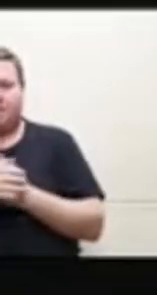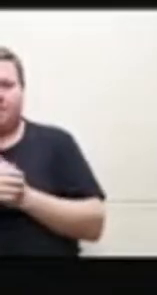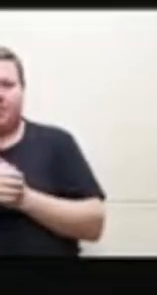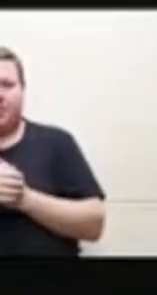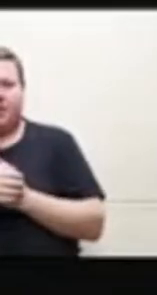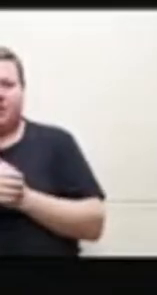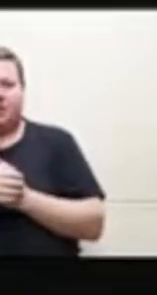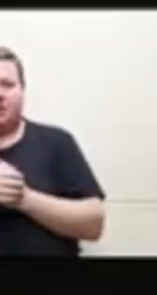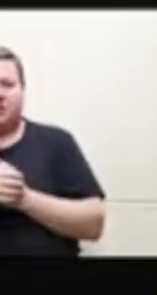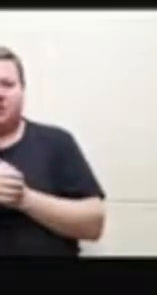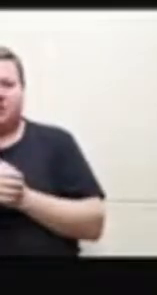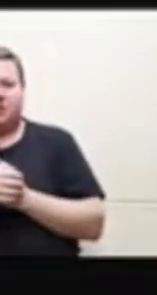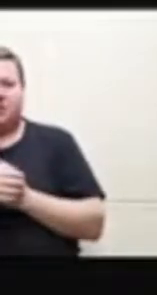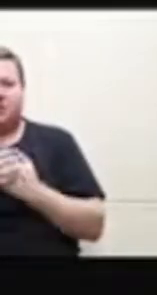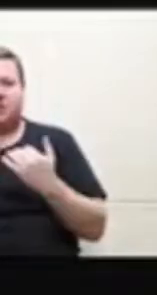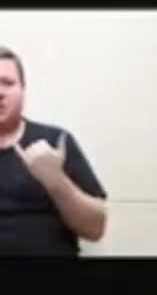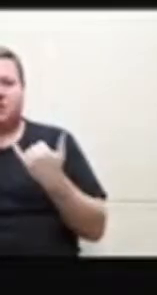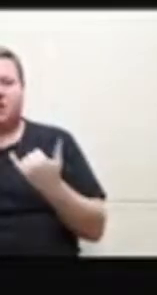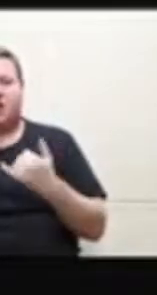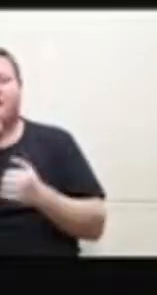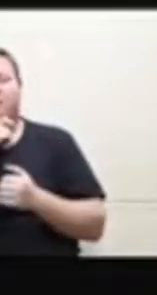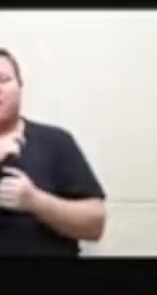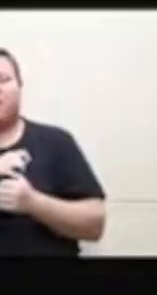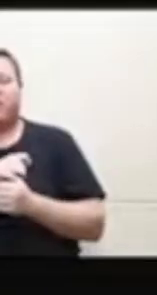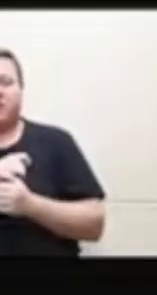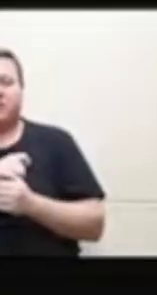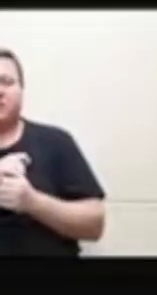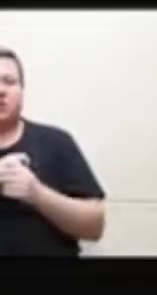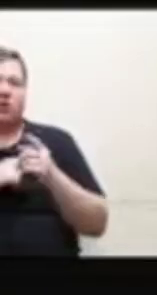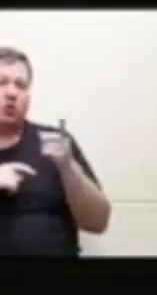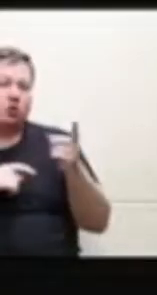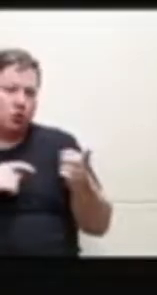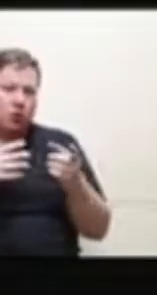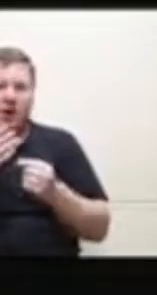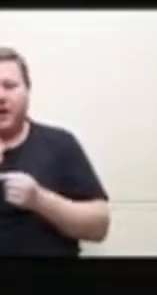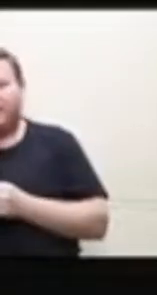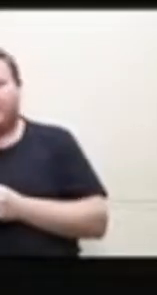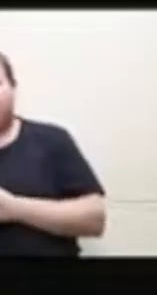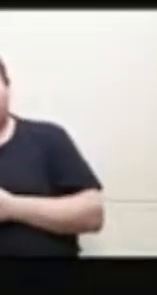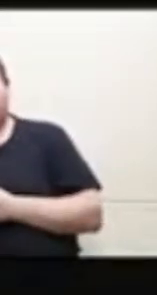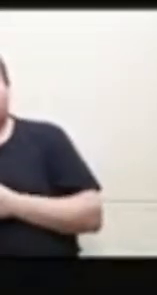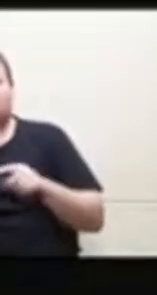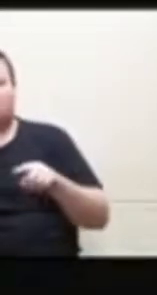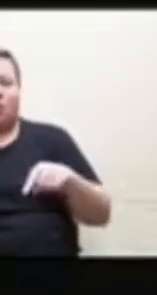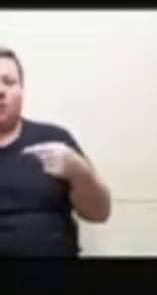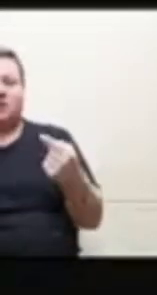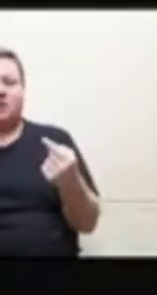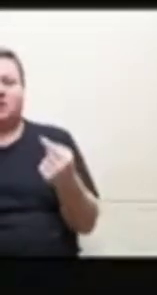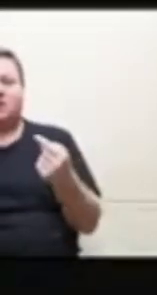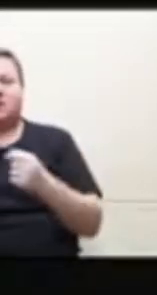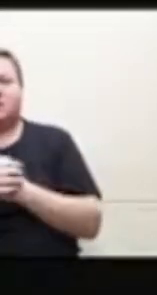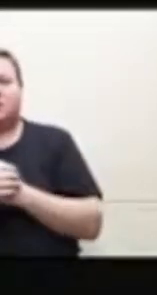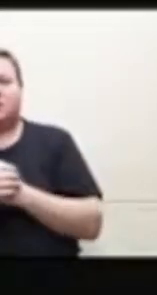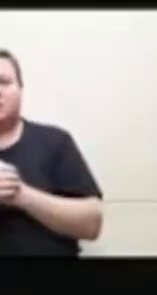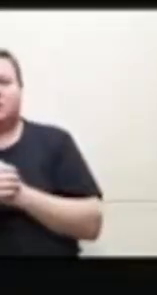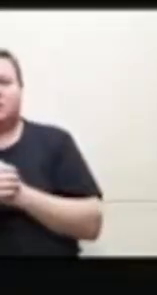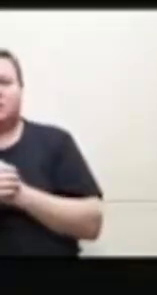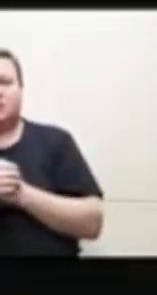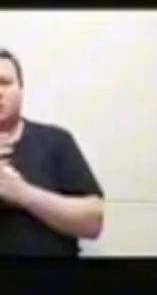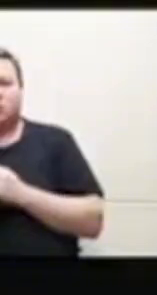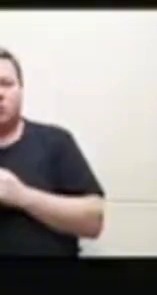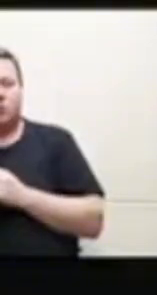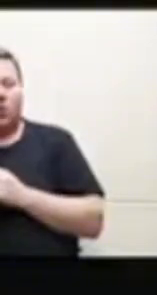have now got a dispute of facts between you and the AG. And as you know, if you are accused and you've got a